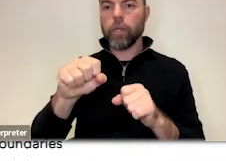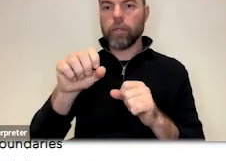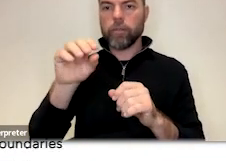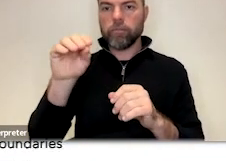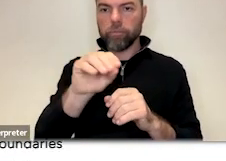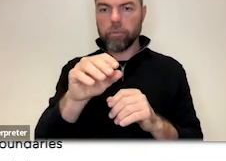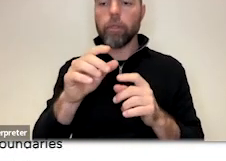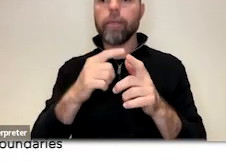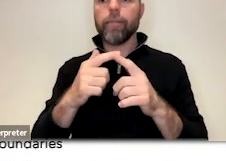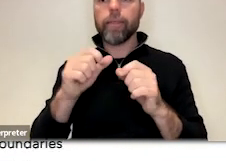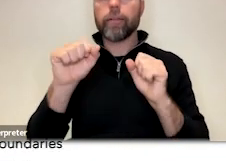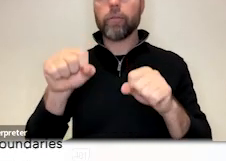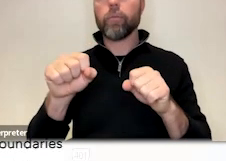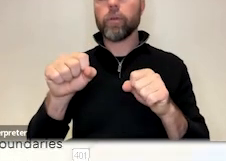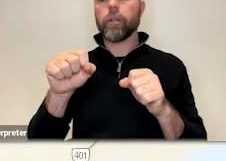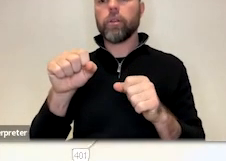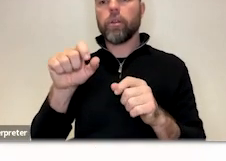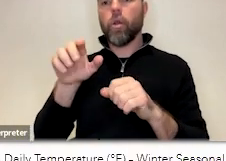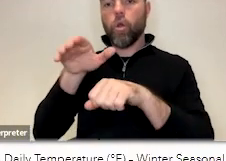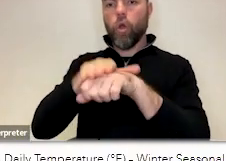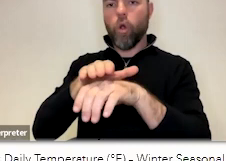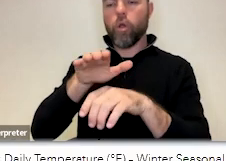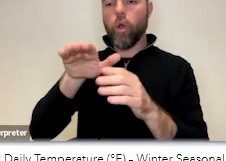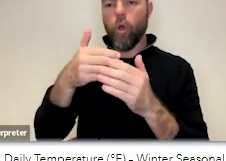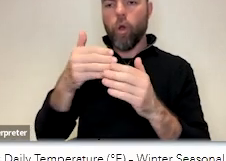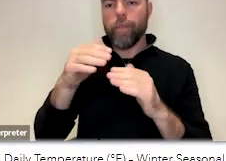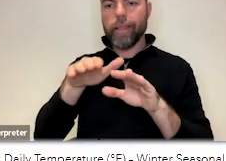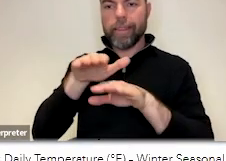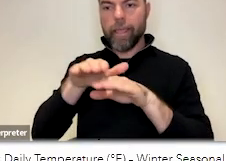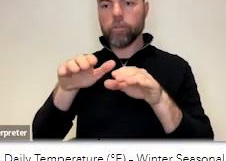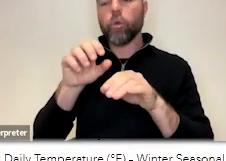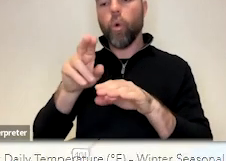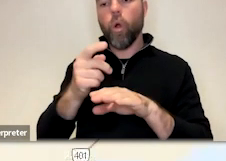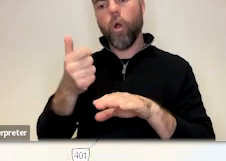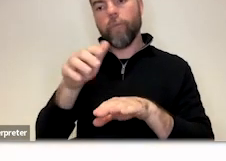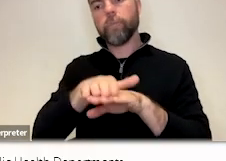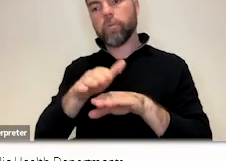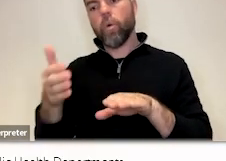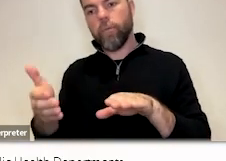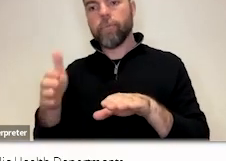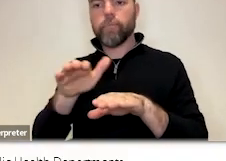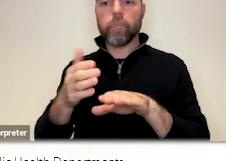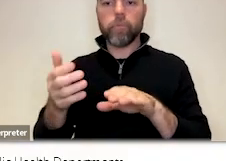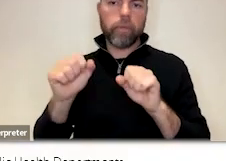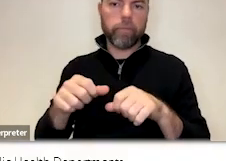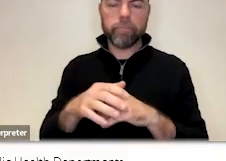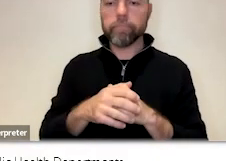And then we can turn on all of those layers and turn them off as needed.